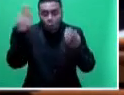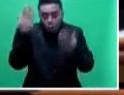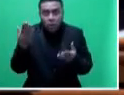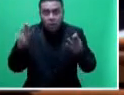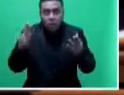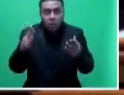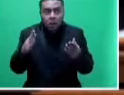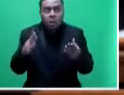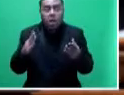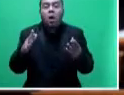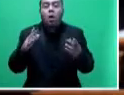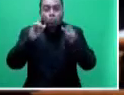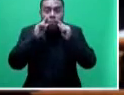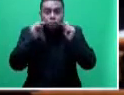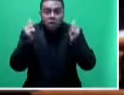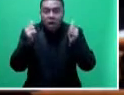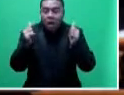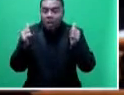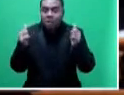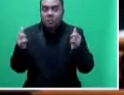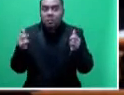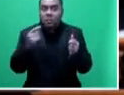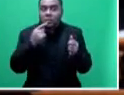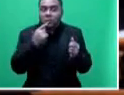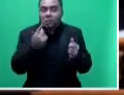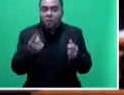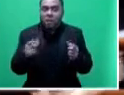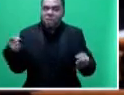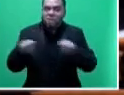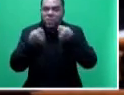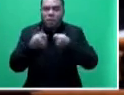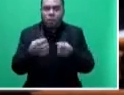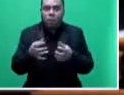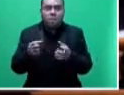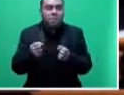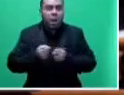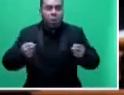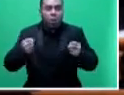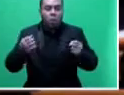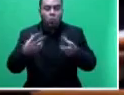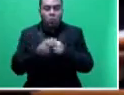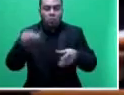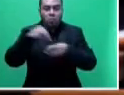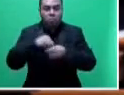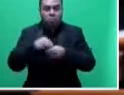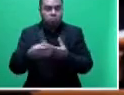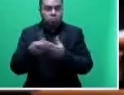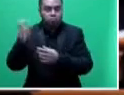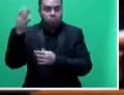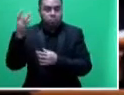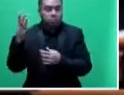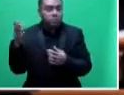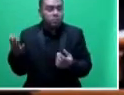Rabuka and his SODALPA decided to have a fight for power within the party. To take their own members to court, we now